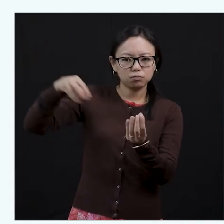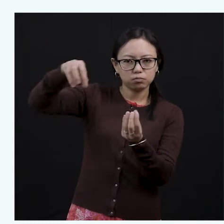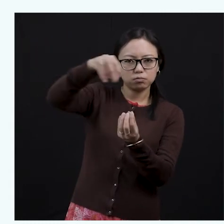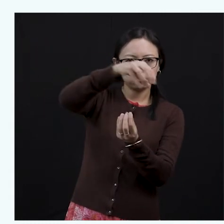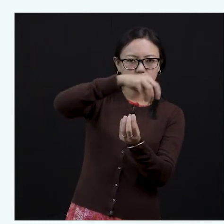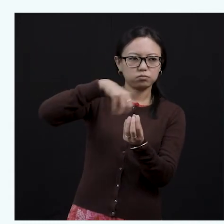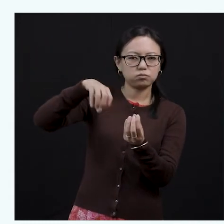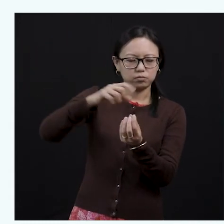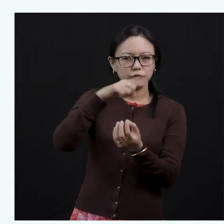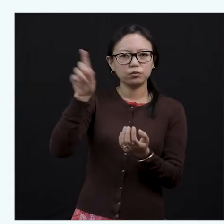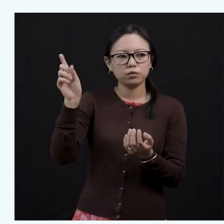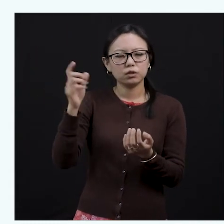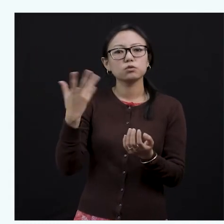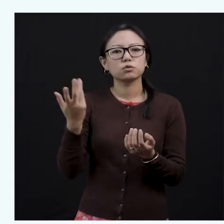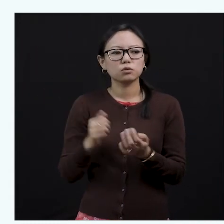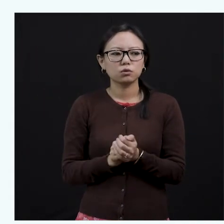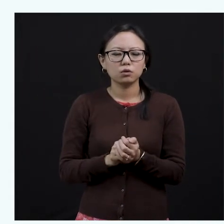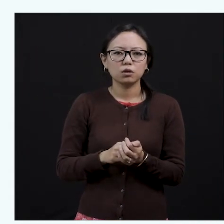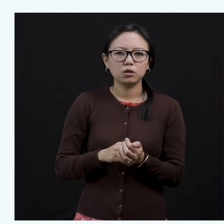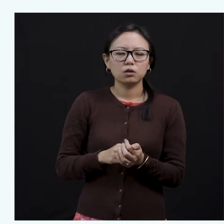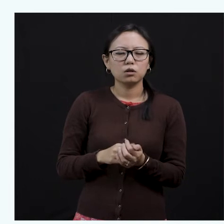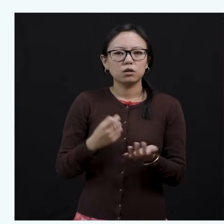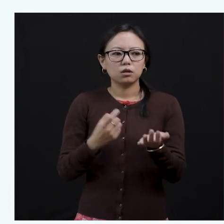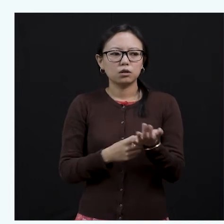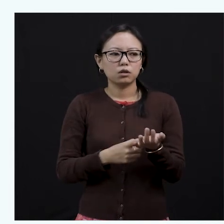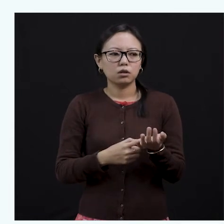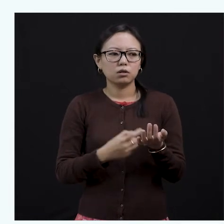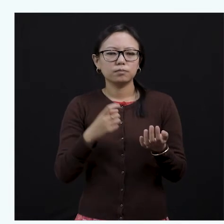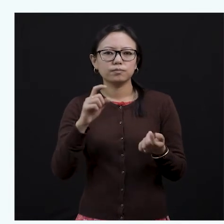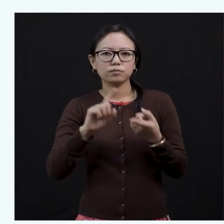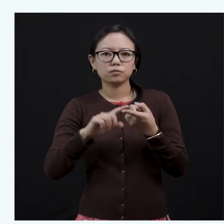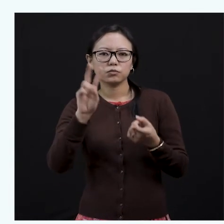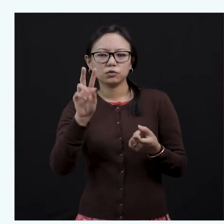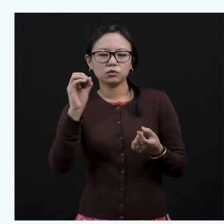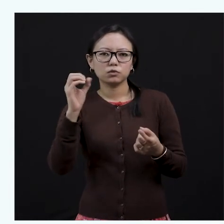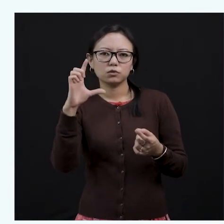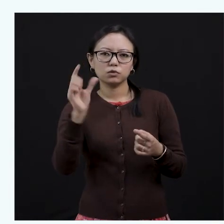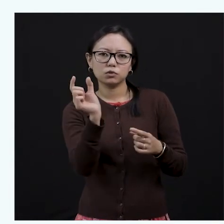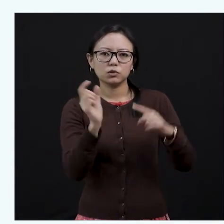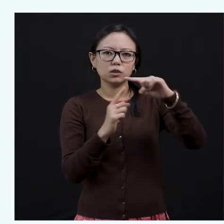revolving, right? So revolving means making one big circle around the